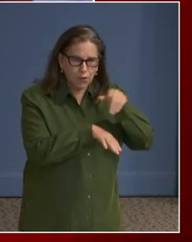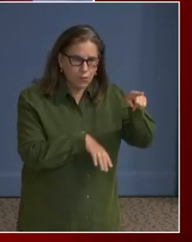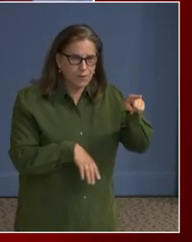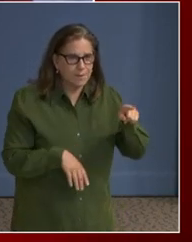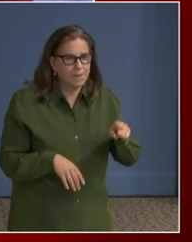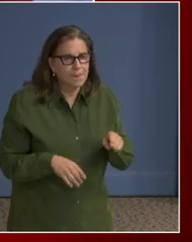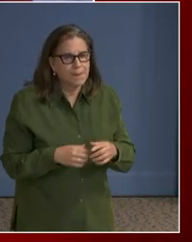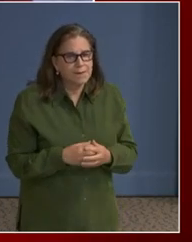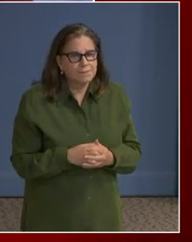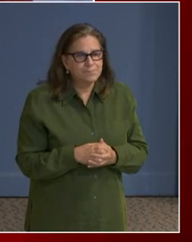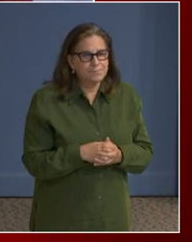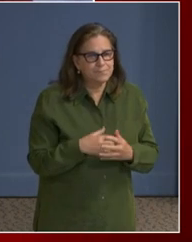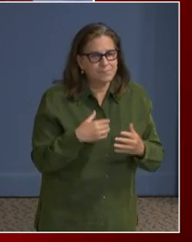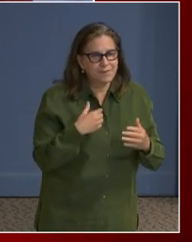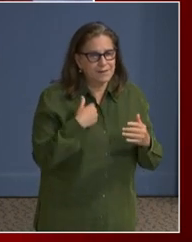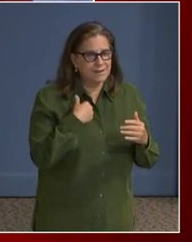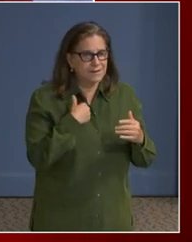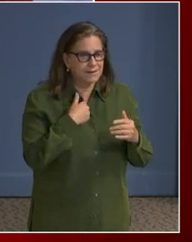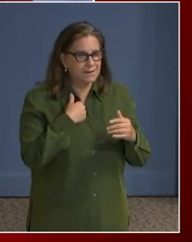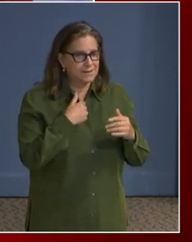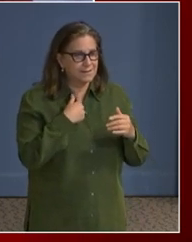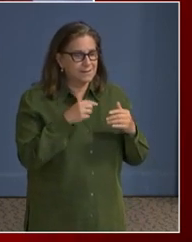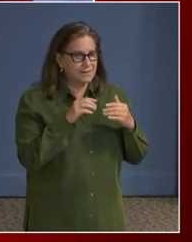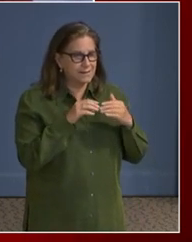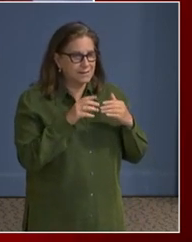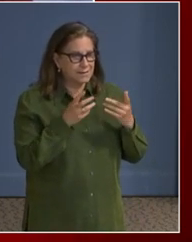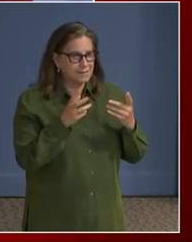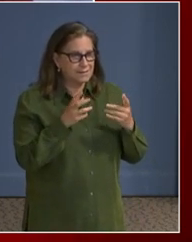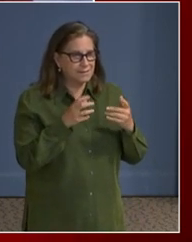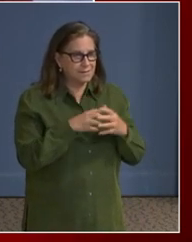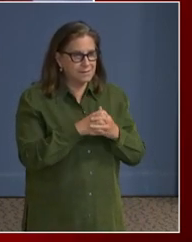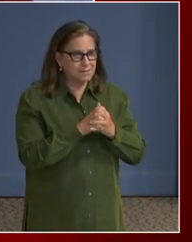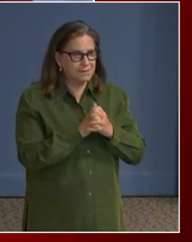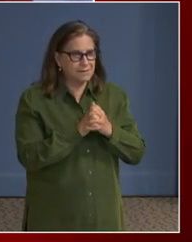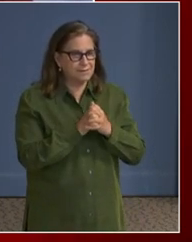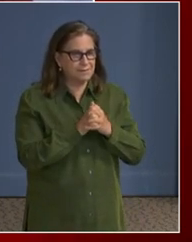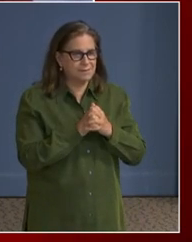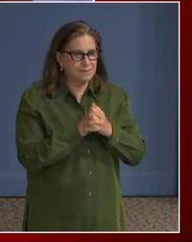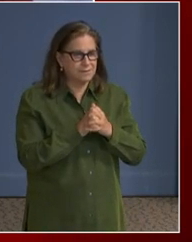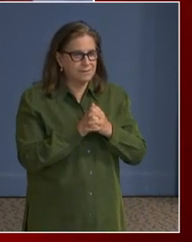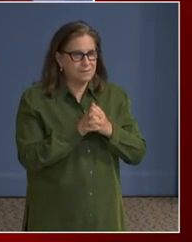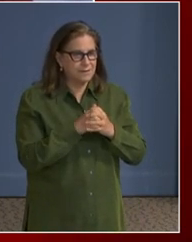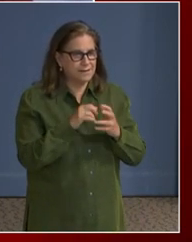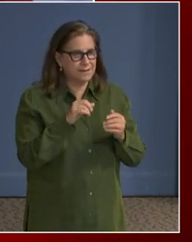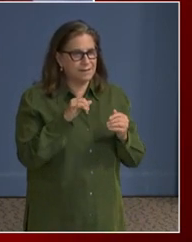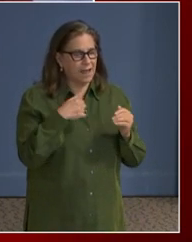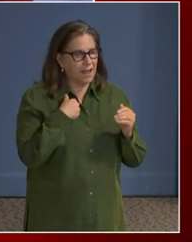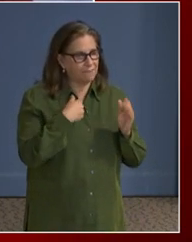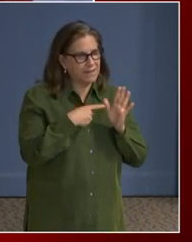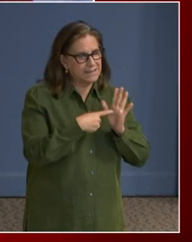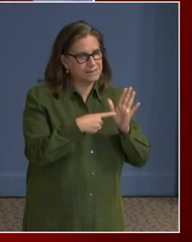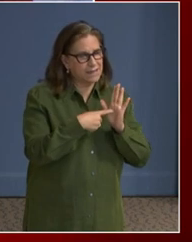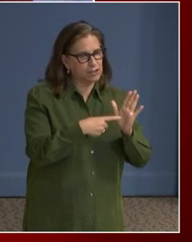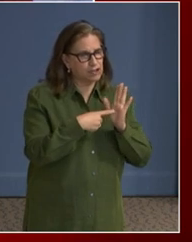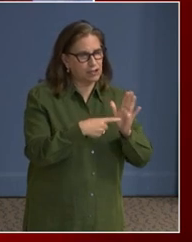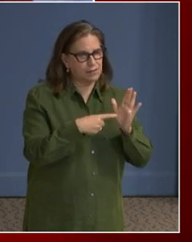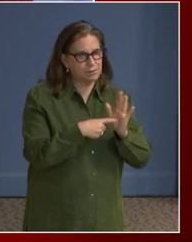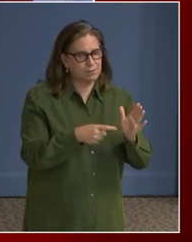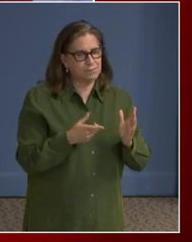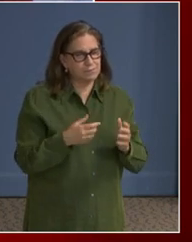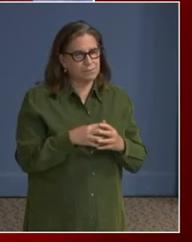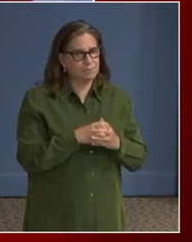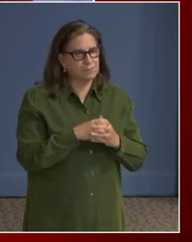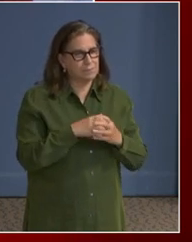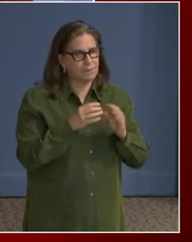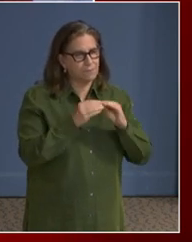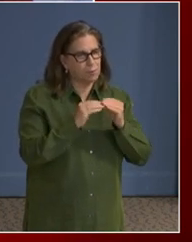leading and lagging indicators. And so you tend to see an increase in incidence or the number of new cases, followed by an